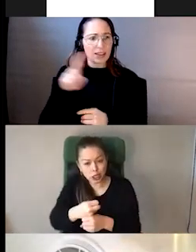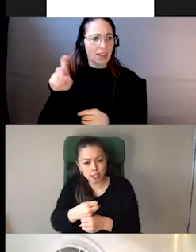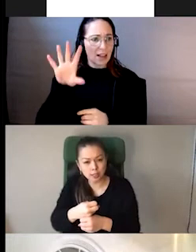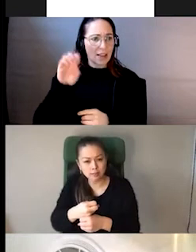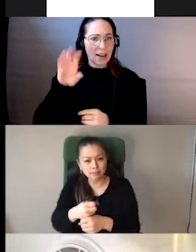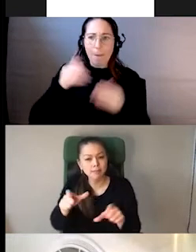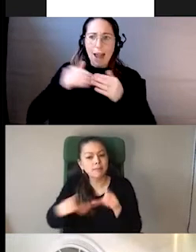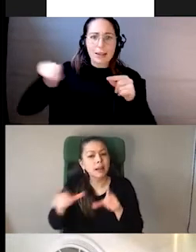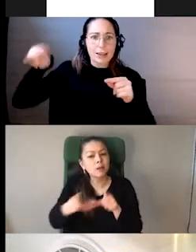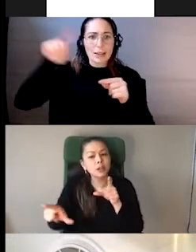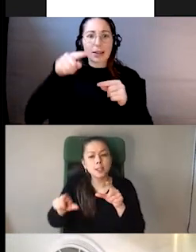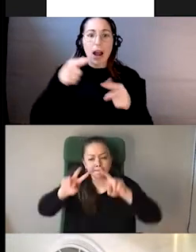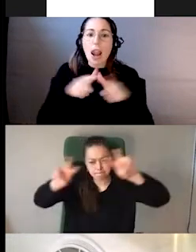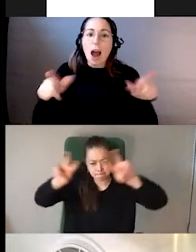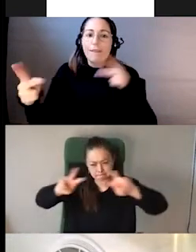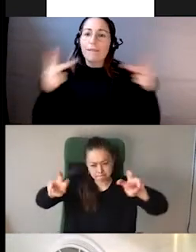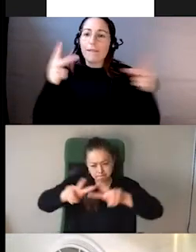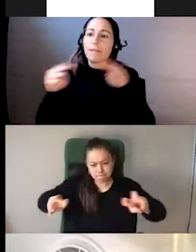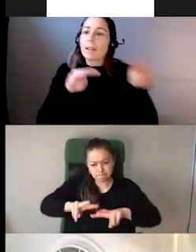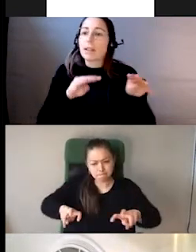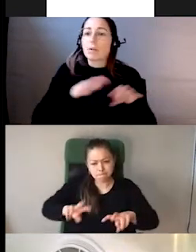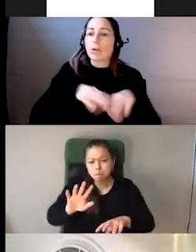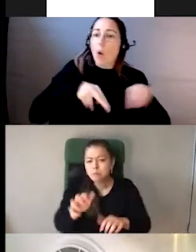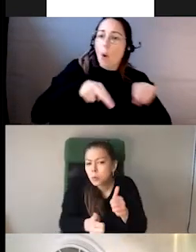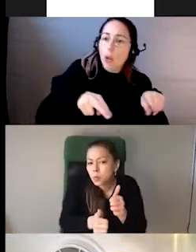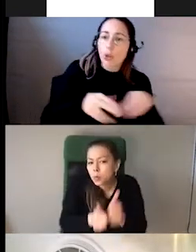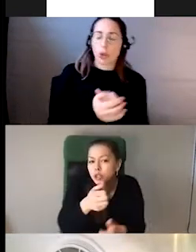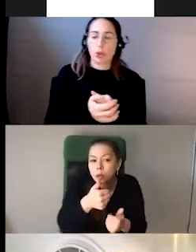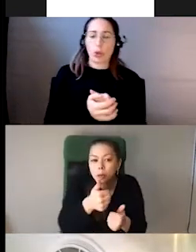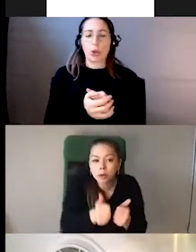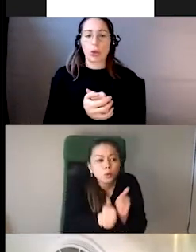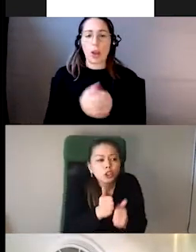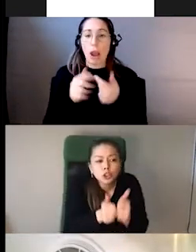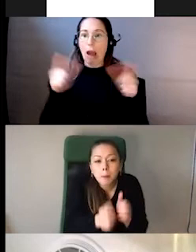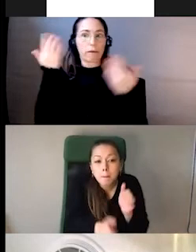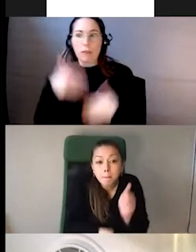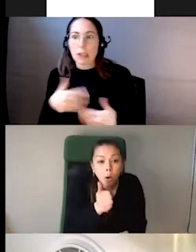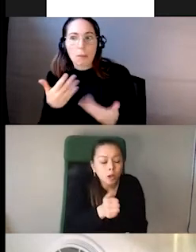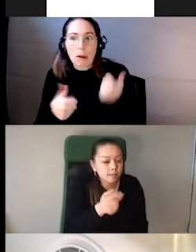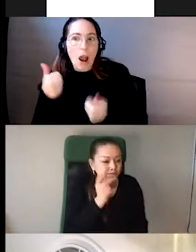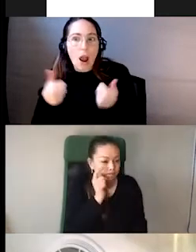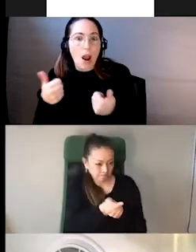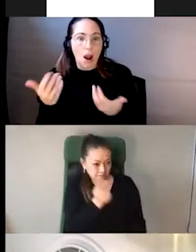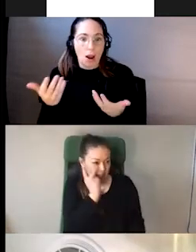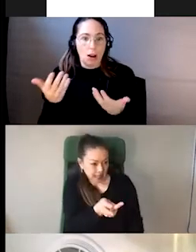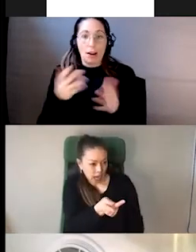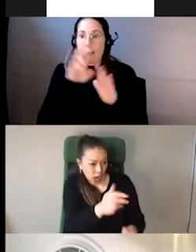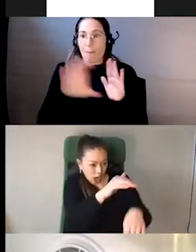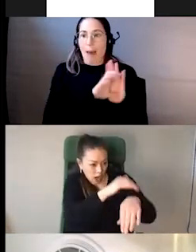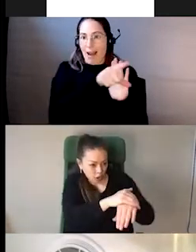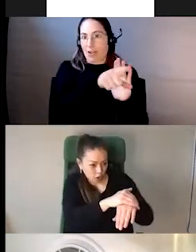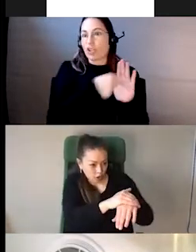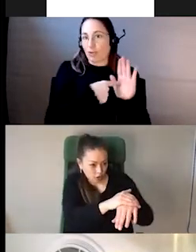visible on our streets? Which languages are invisible? This picture shows a